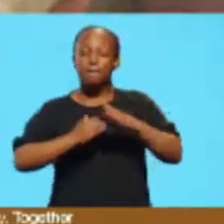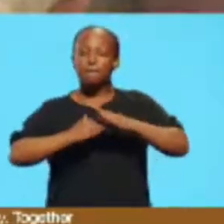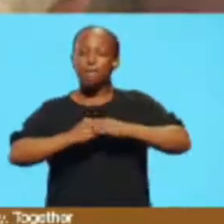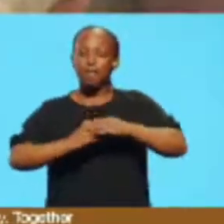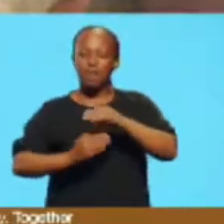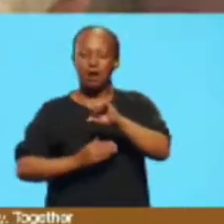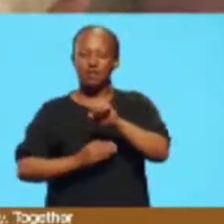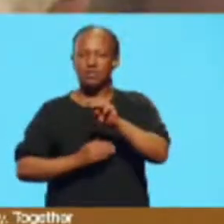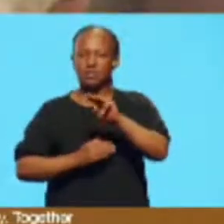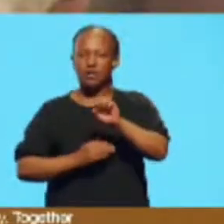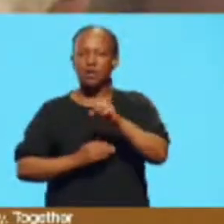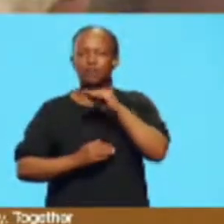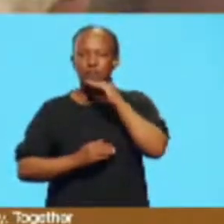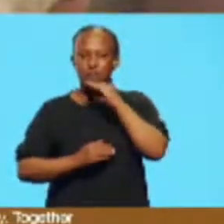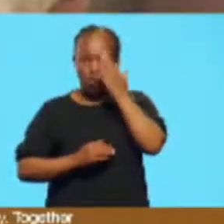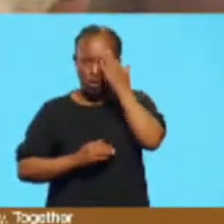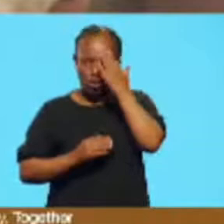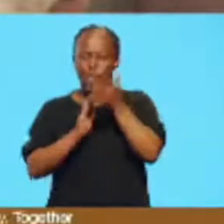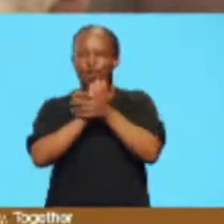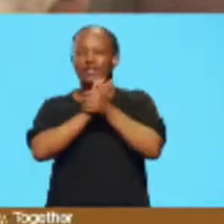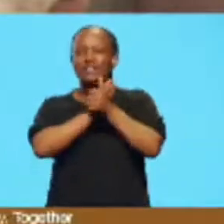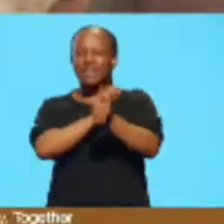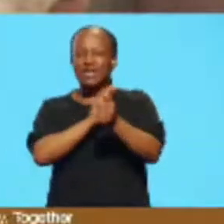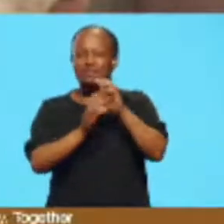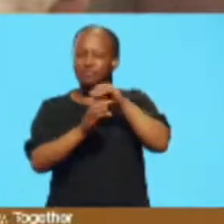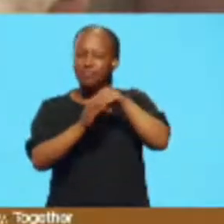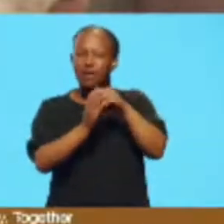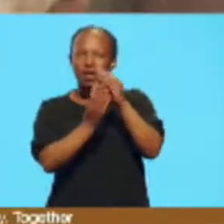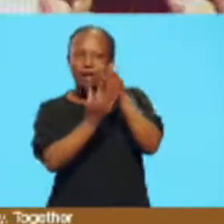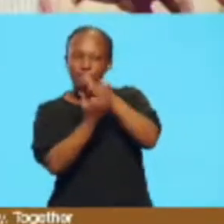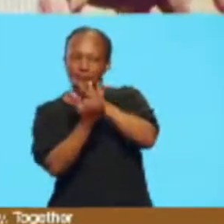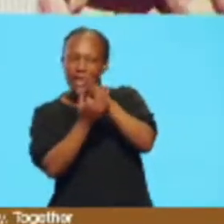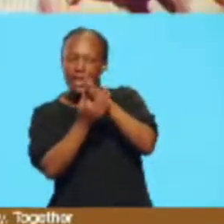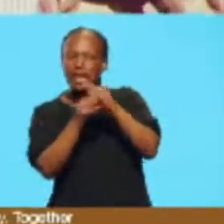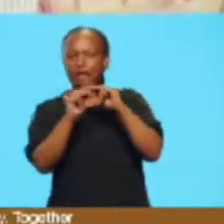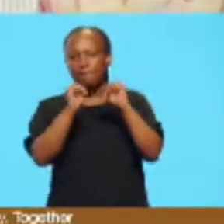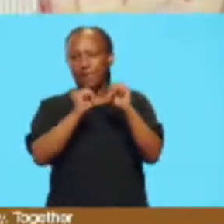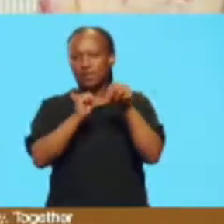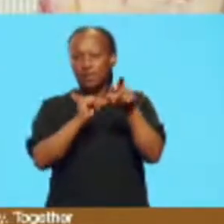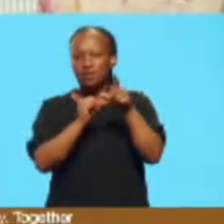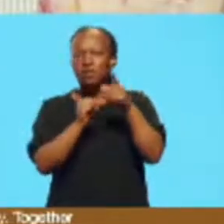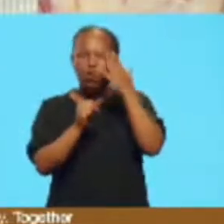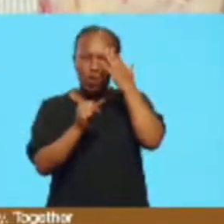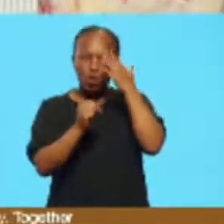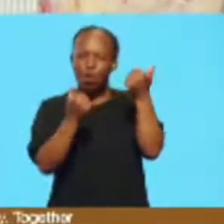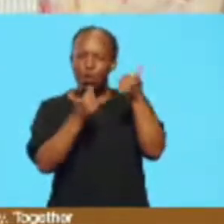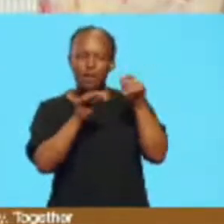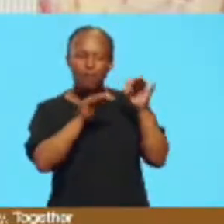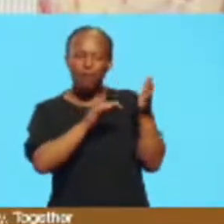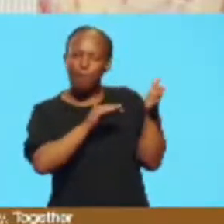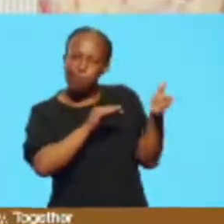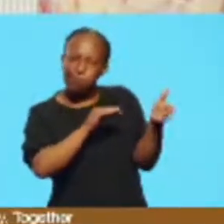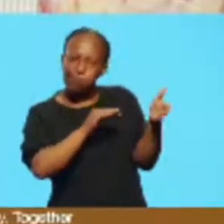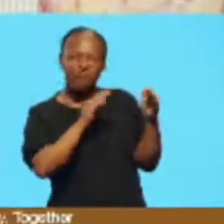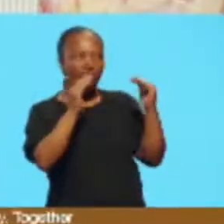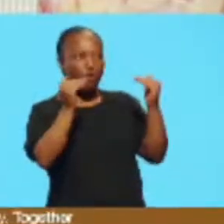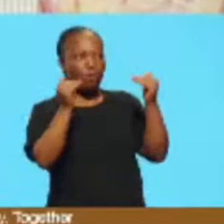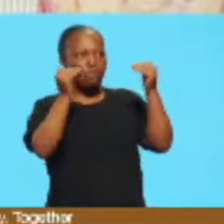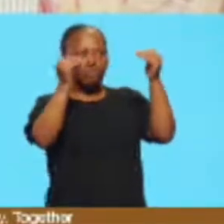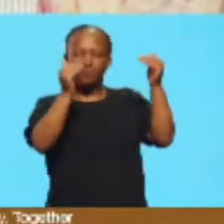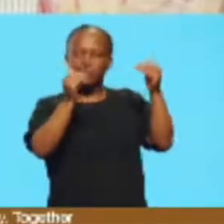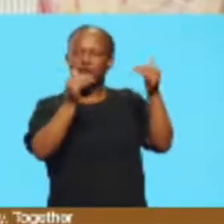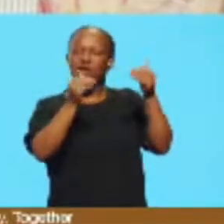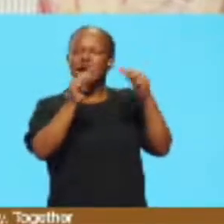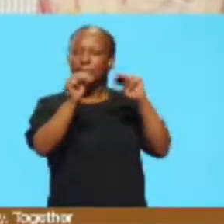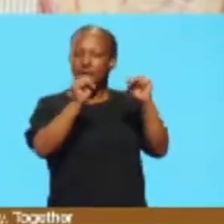I've already have a pool of skill within the middle management. I've already have a pool of skill within the junior management. So it's a matter of, you get on. So now